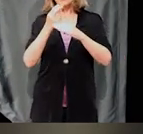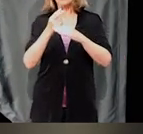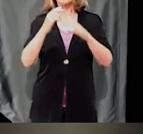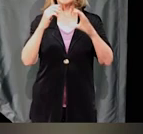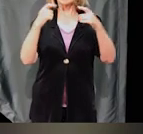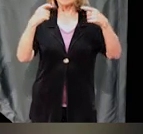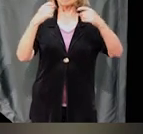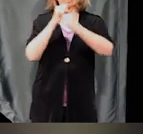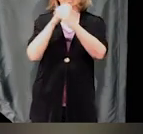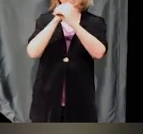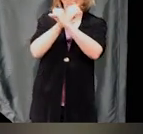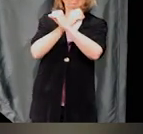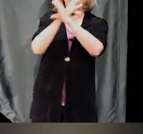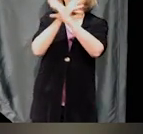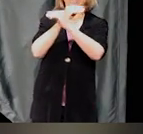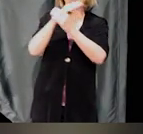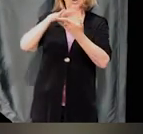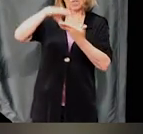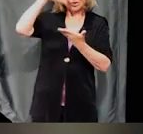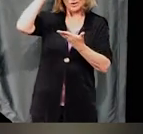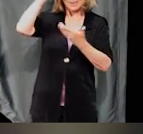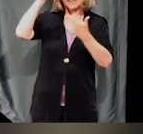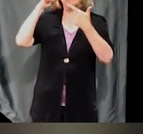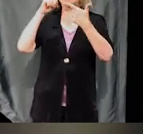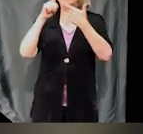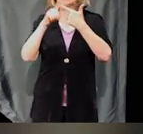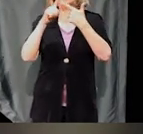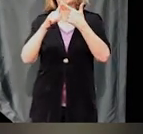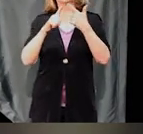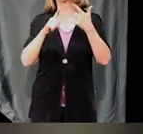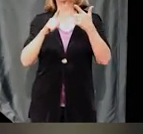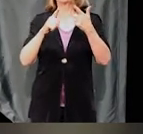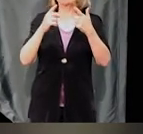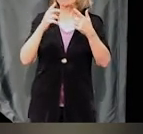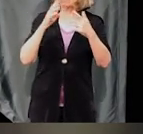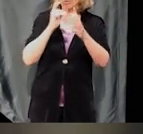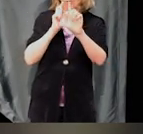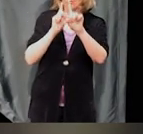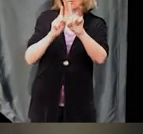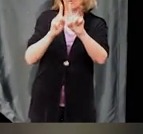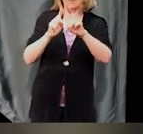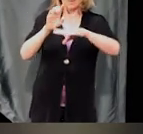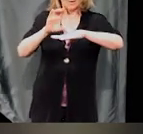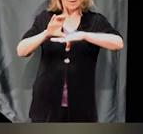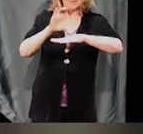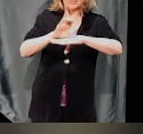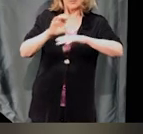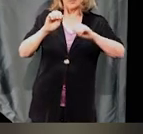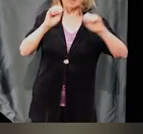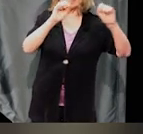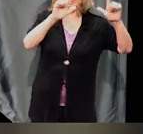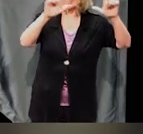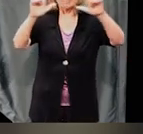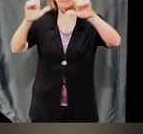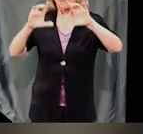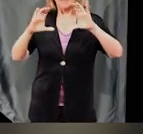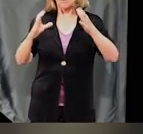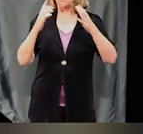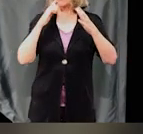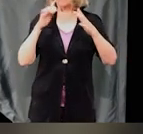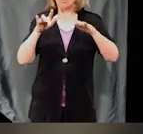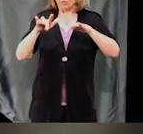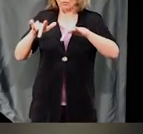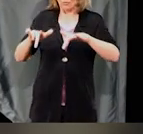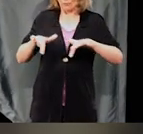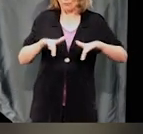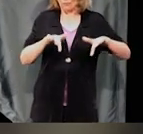first VoiceThread, attended a virtual class, used a new form of technology, or in the case of my students, recorded themselves teaching